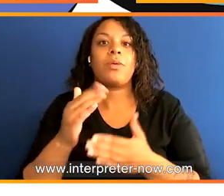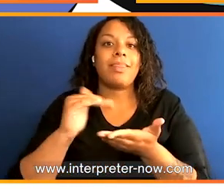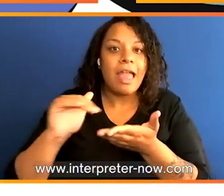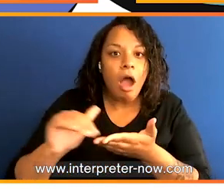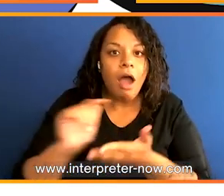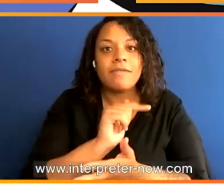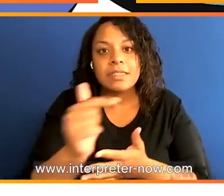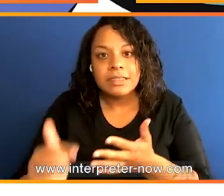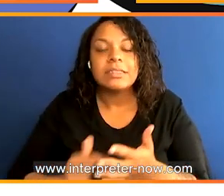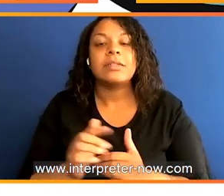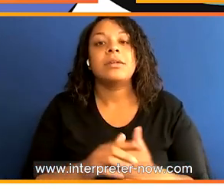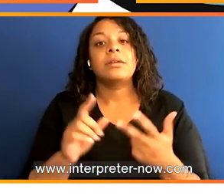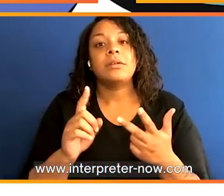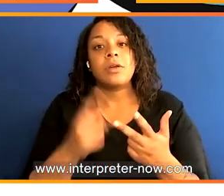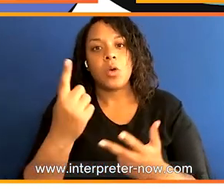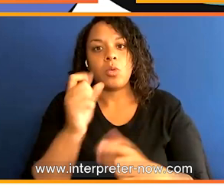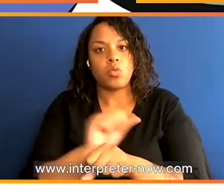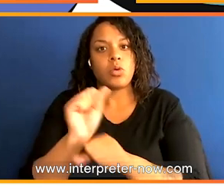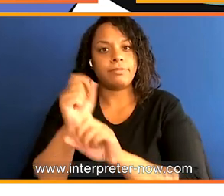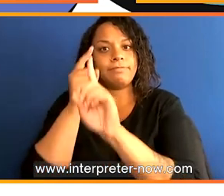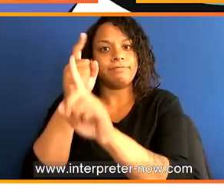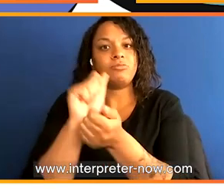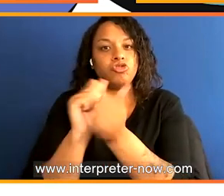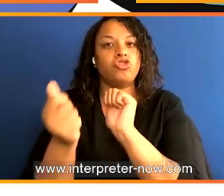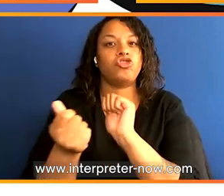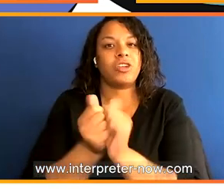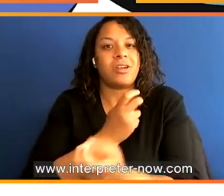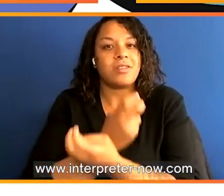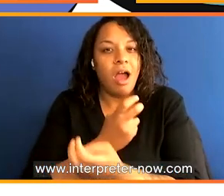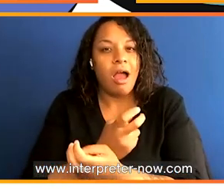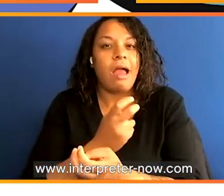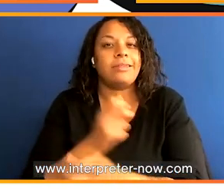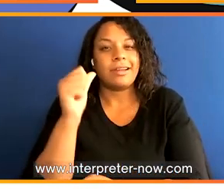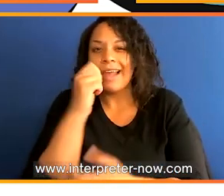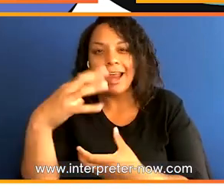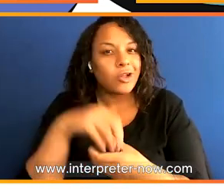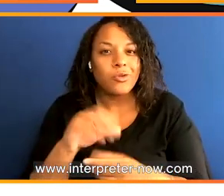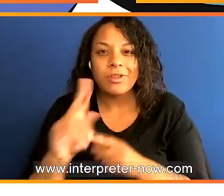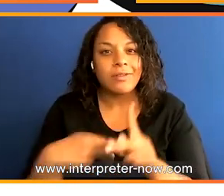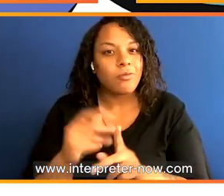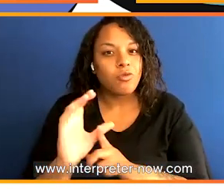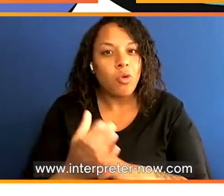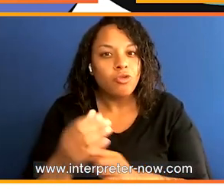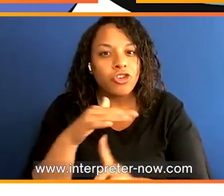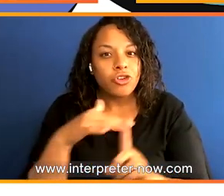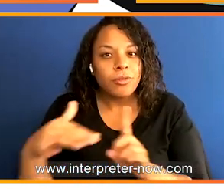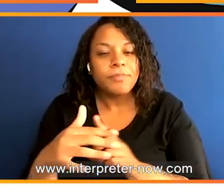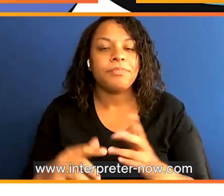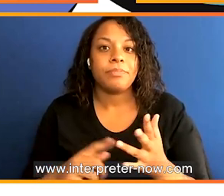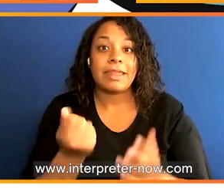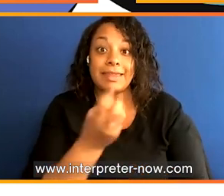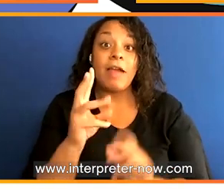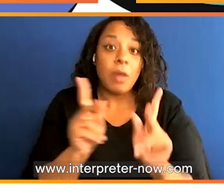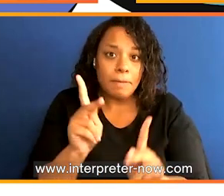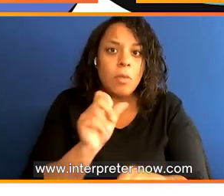layoffs, one who's working to change a toxic, non-inclusive culture. Several people are working to create